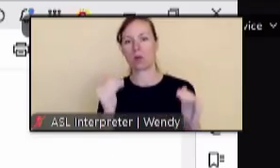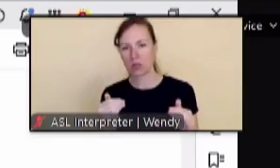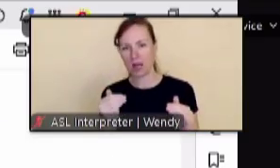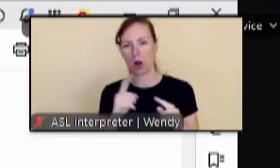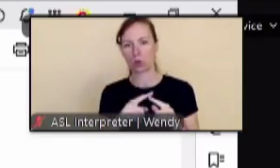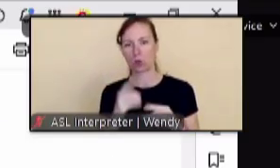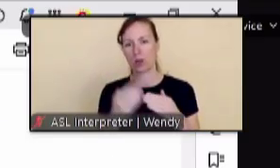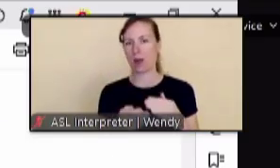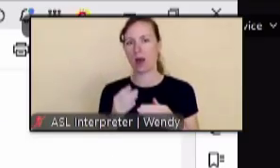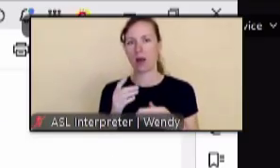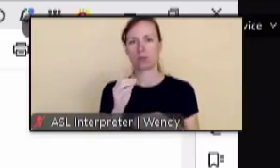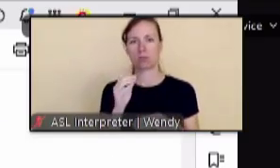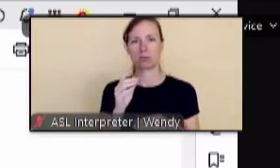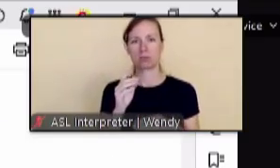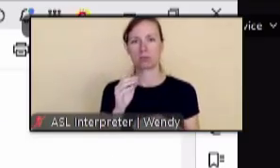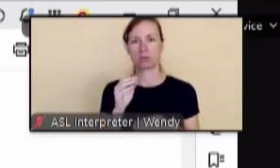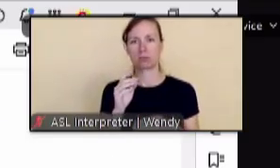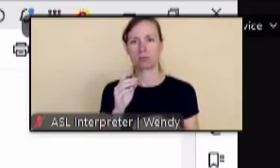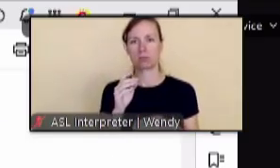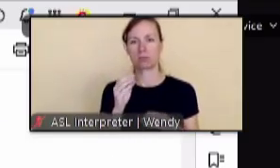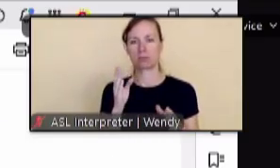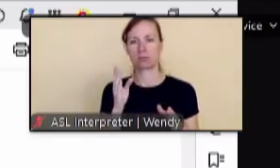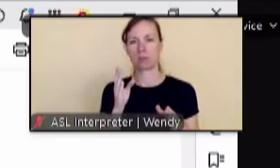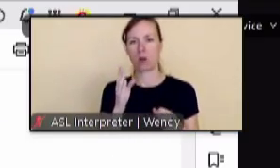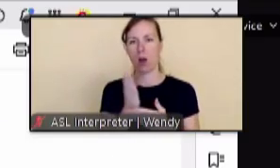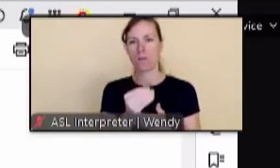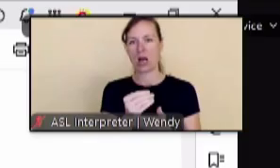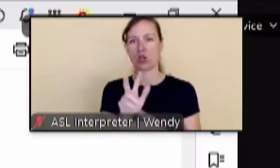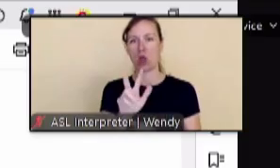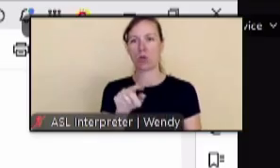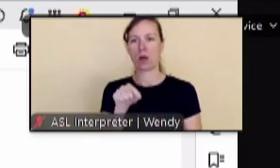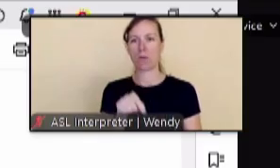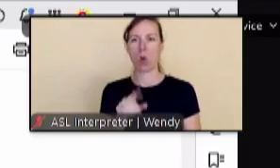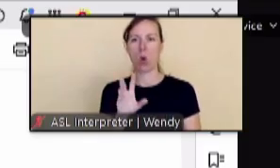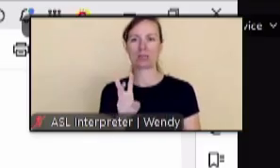Any questions? So Chief, I will say, we spent about